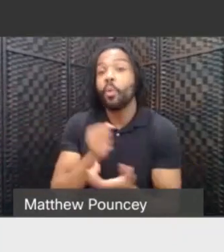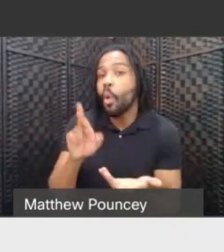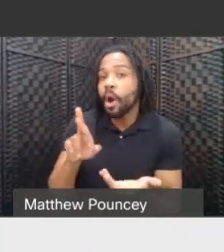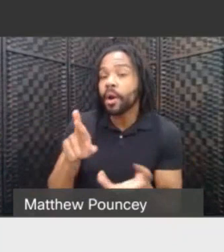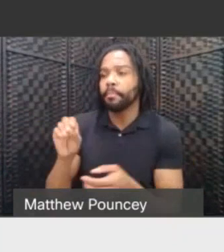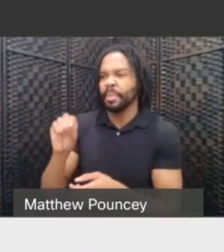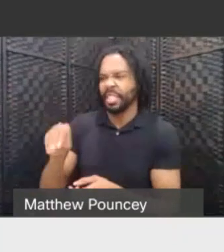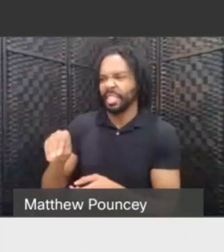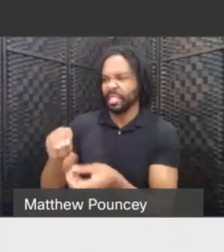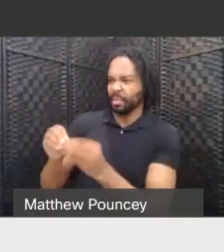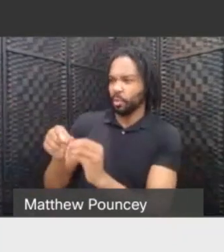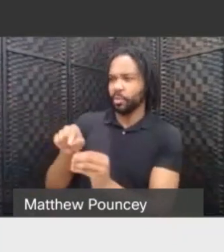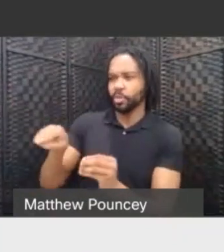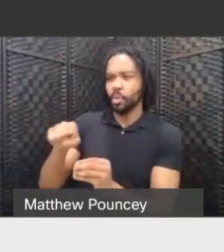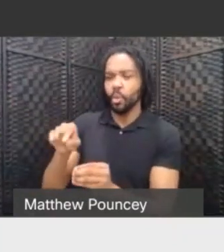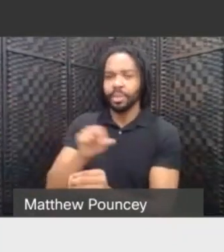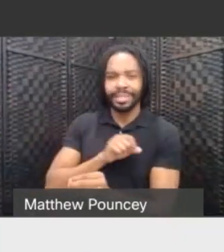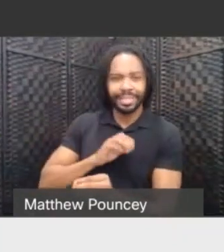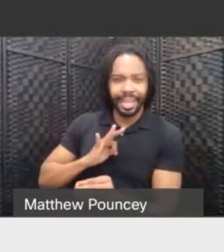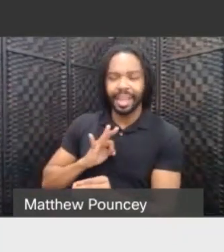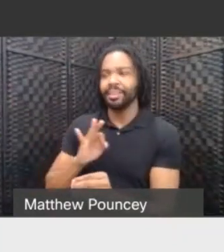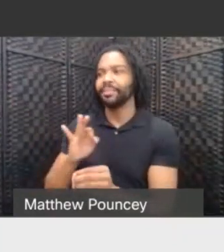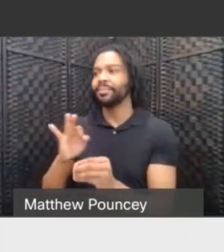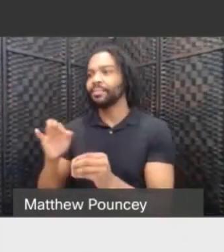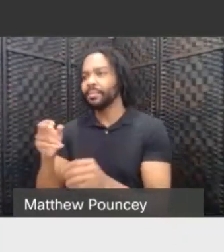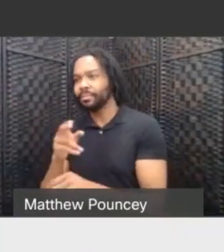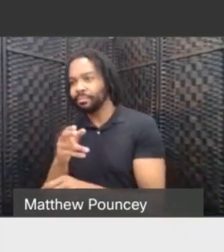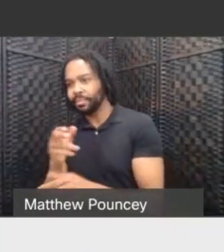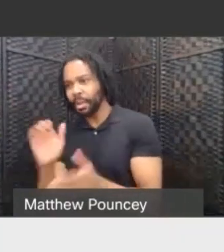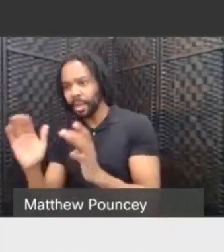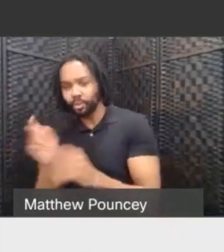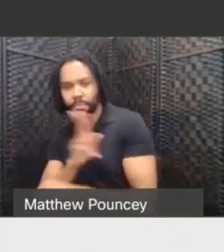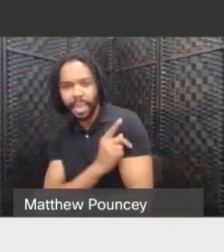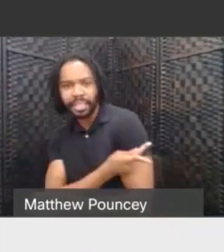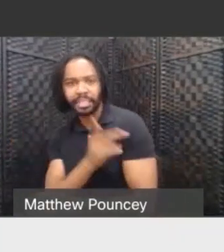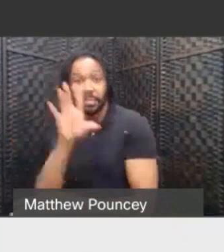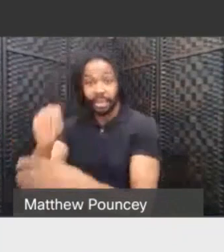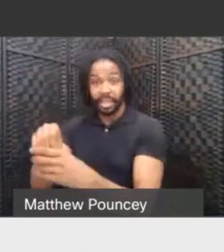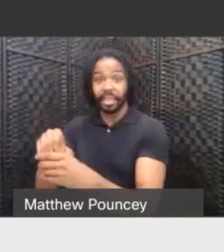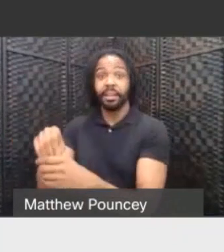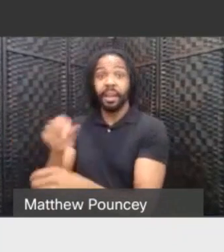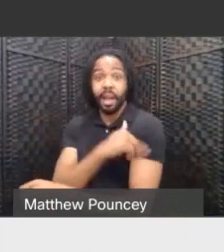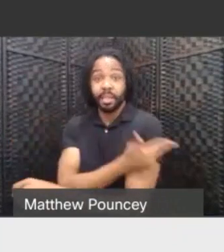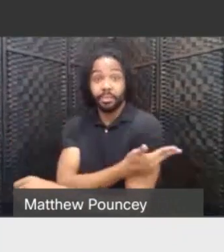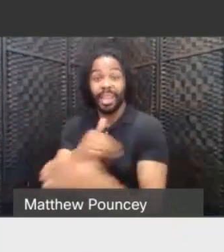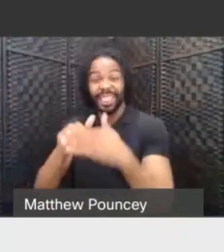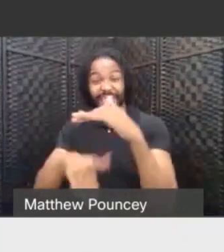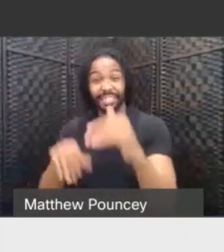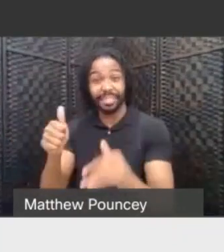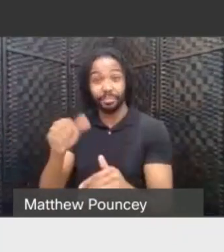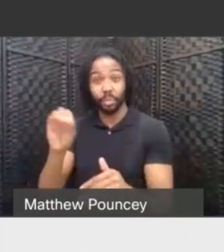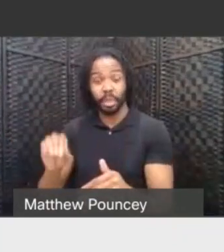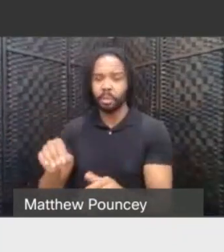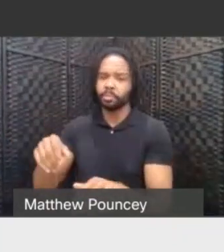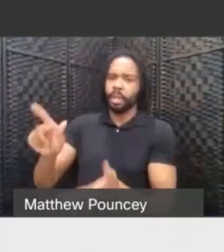staffed inpatient beds occupied by COVID-19 at under 10%, that's low. If it's between